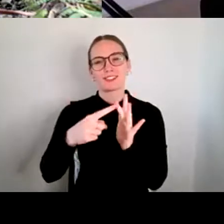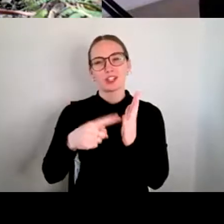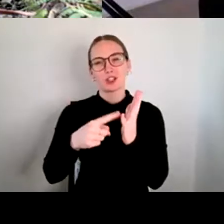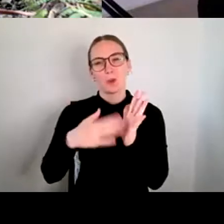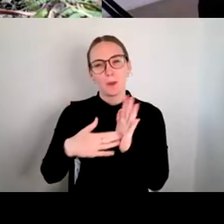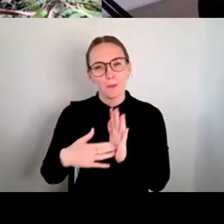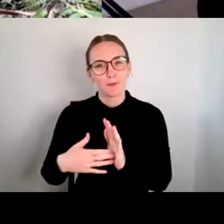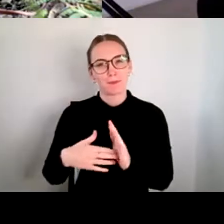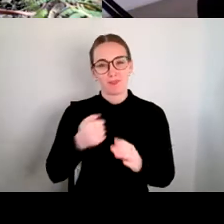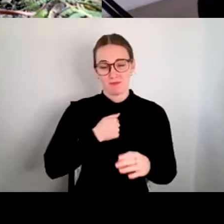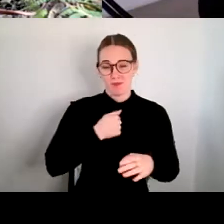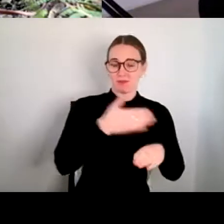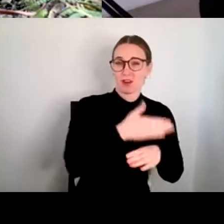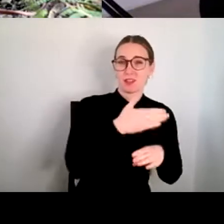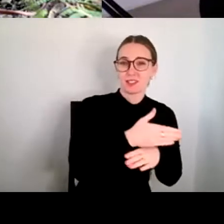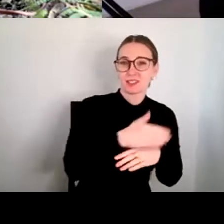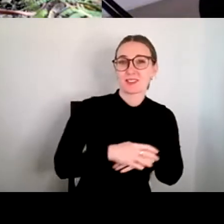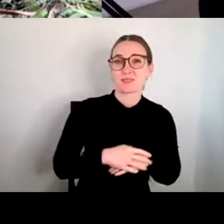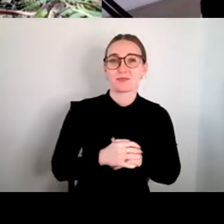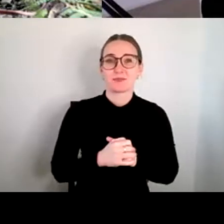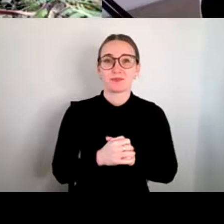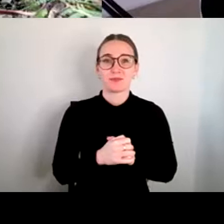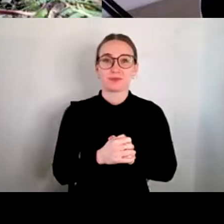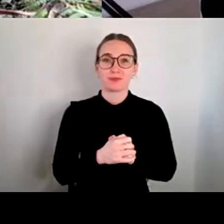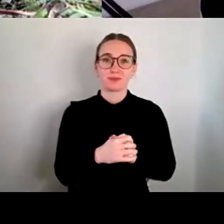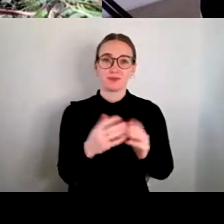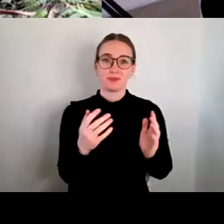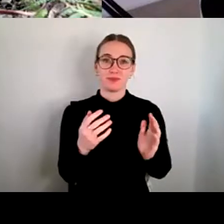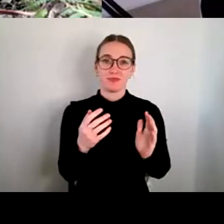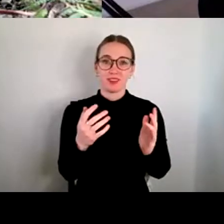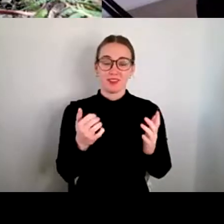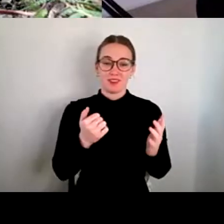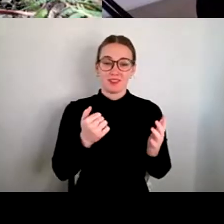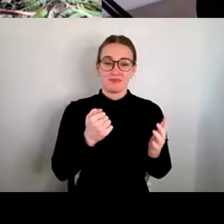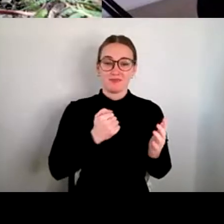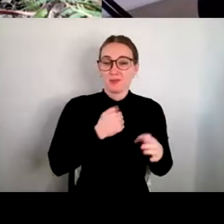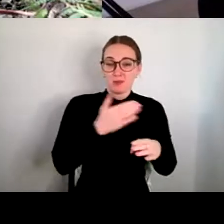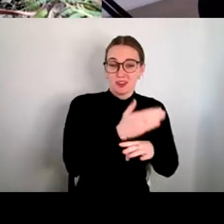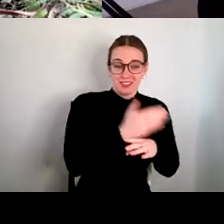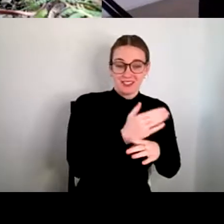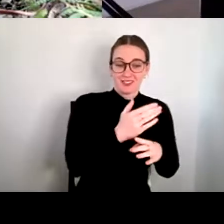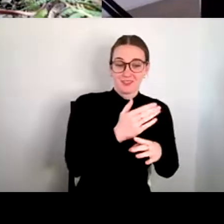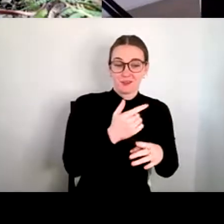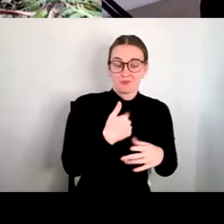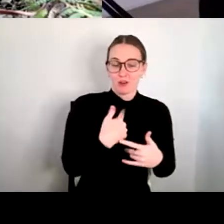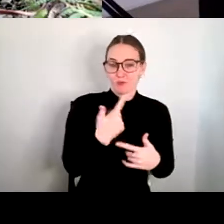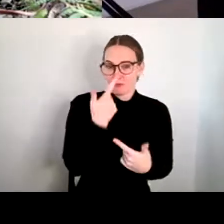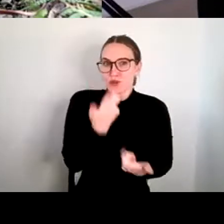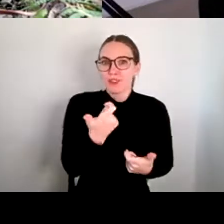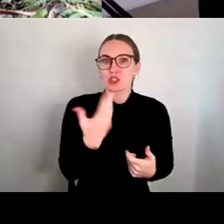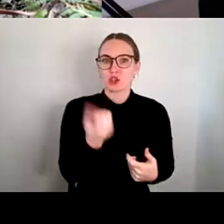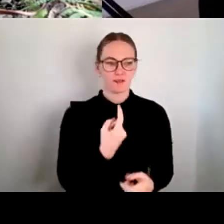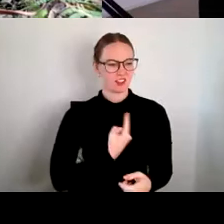My practice has necessarily and very privileged been a solo pursuit. And now,